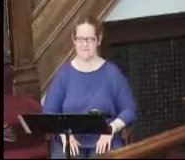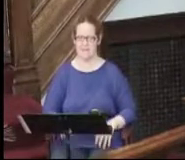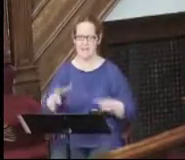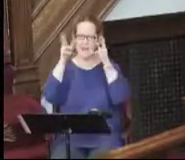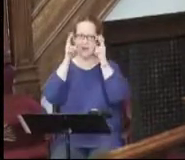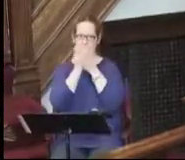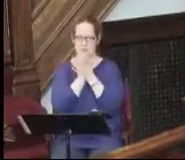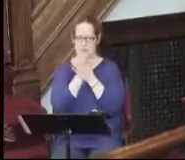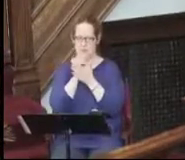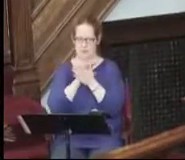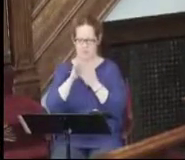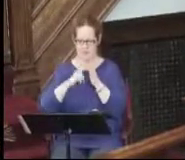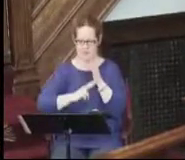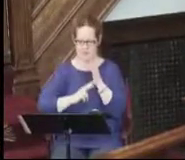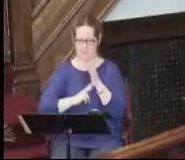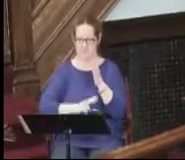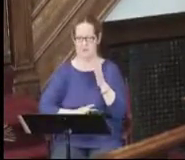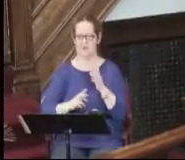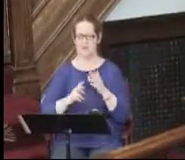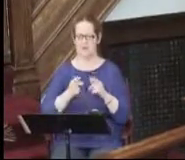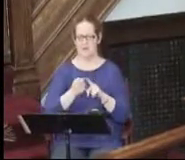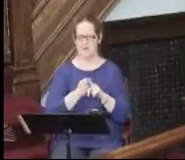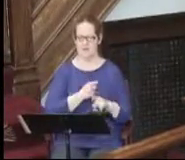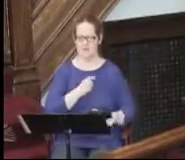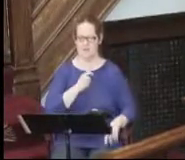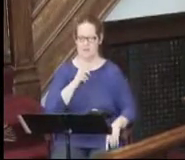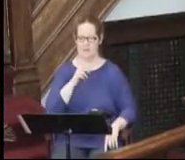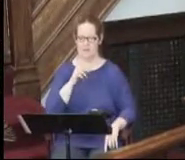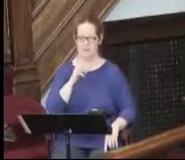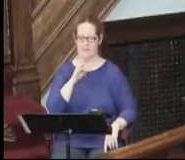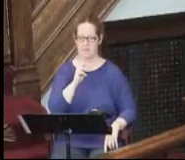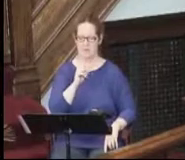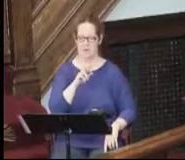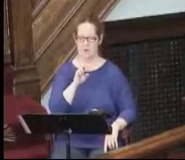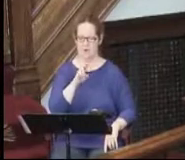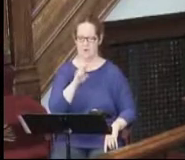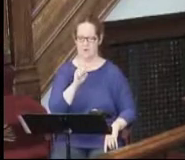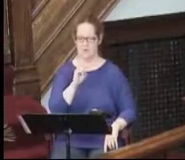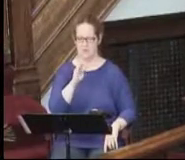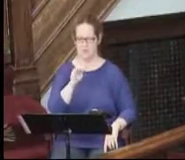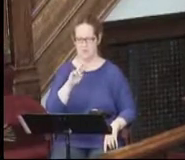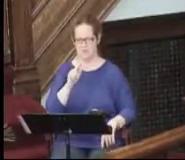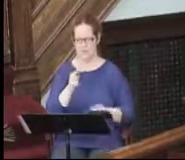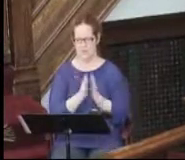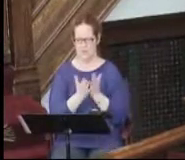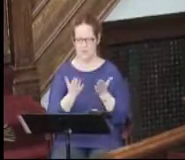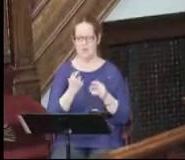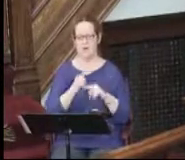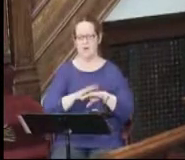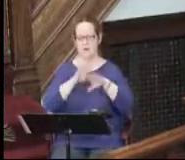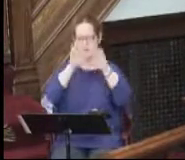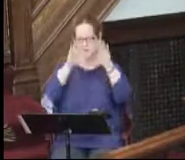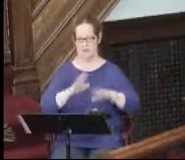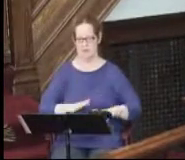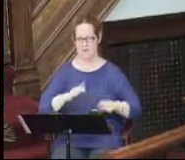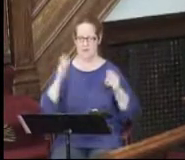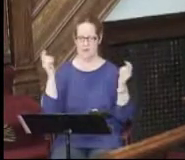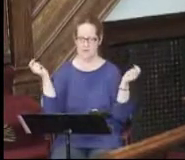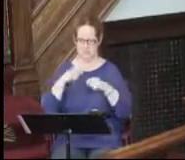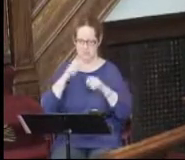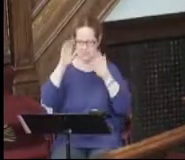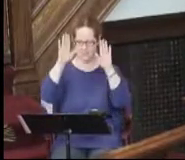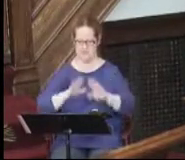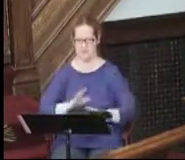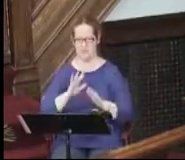A sacred reading from theologian Marcus Borg's blog. On Sunday, Palm Sunday,